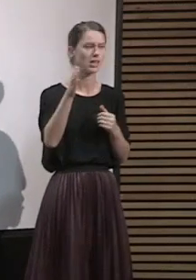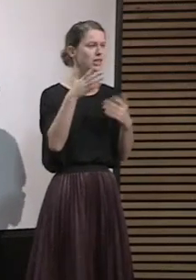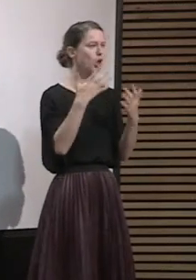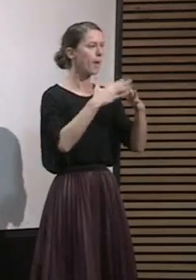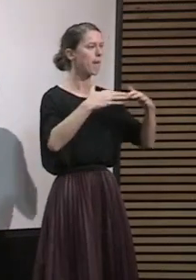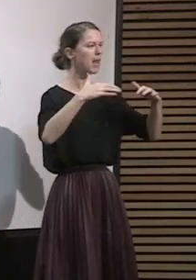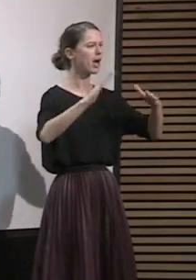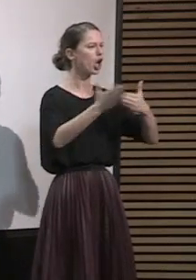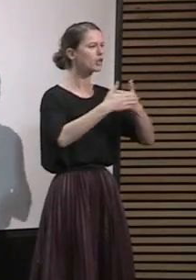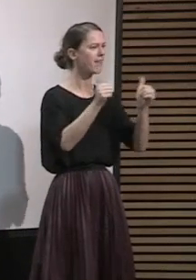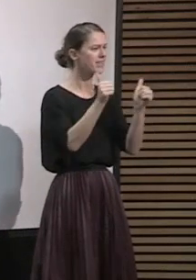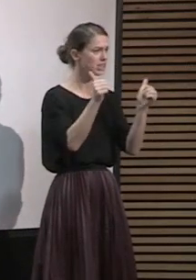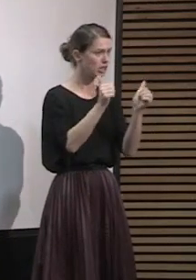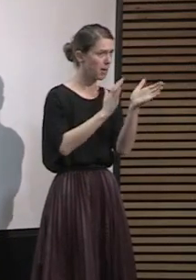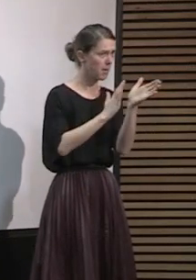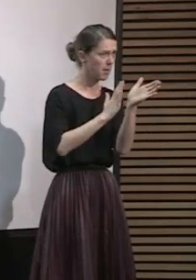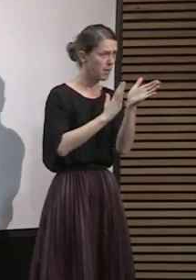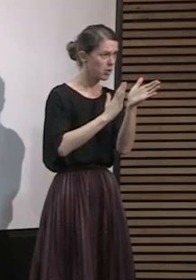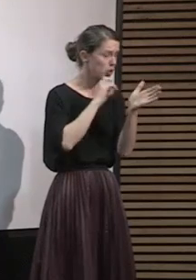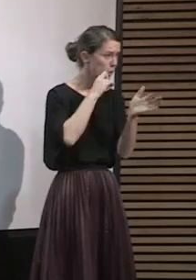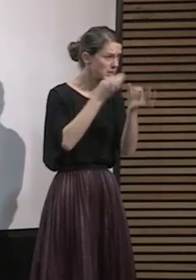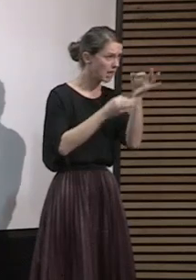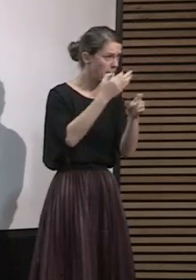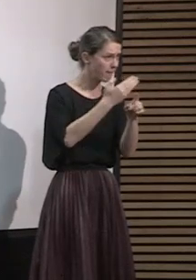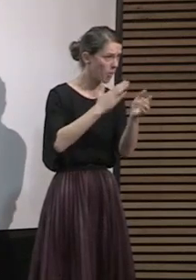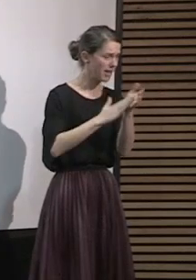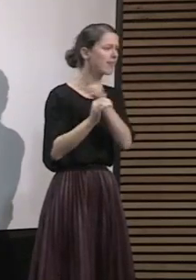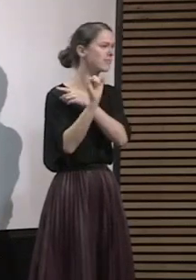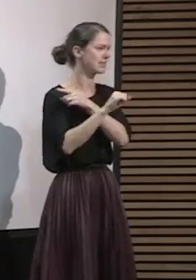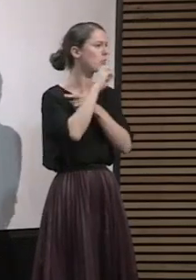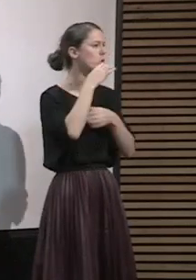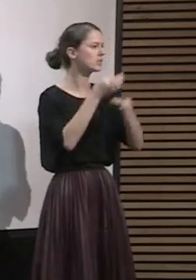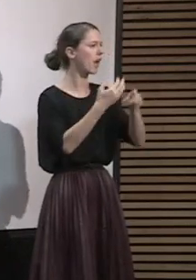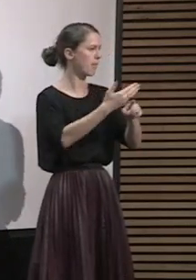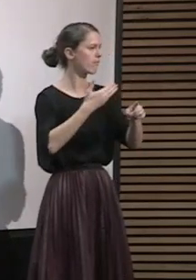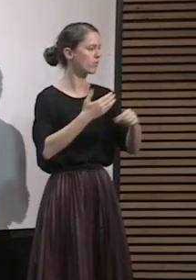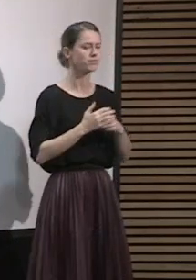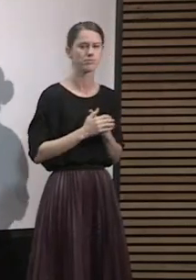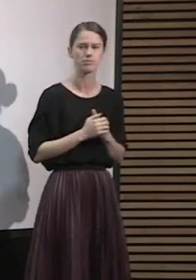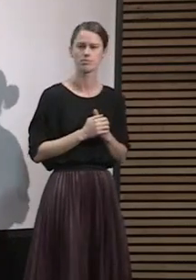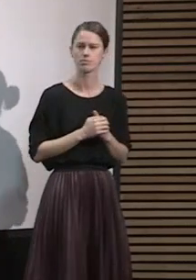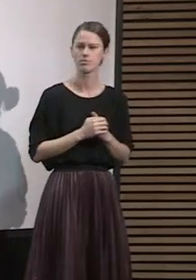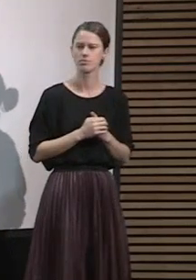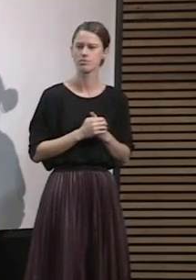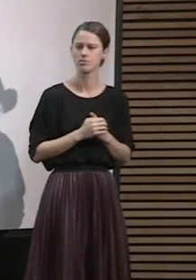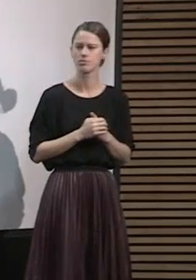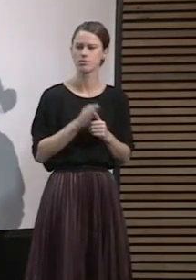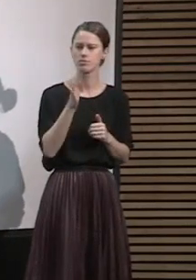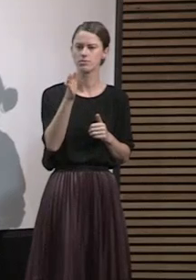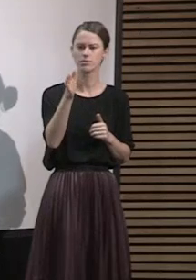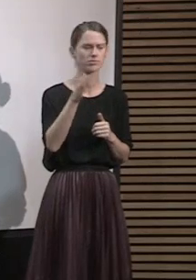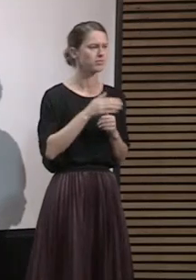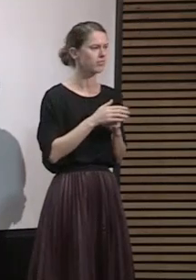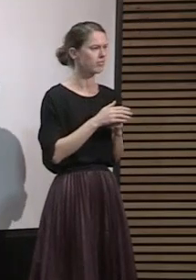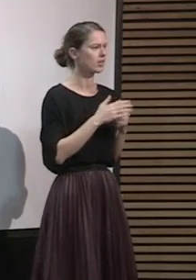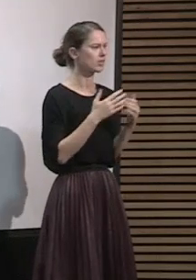then. So that is Monday? Something you will make a decision on before Monday morning. Of course, yes, yes. So what happens to the rest